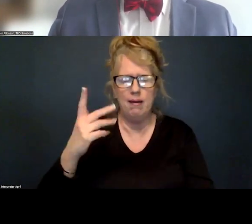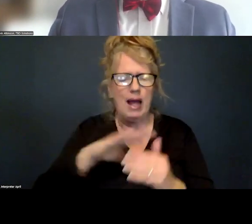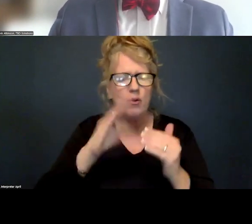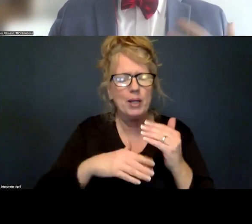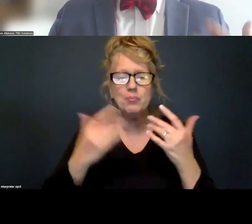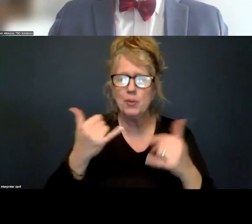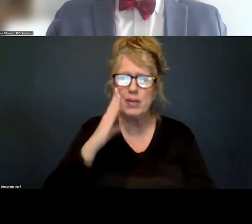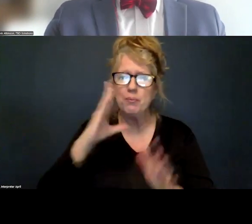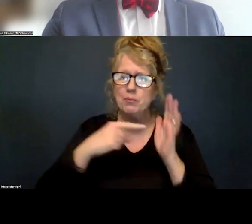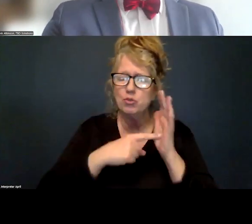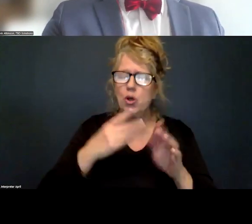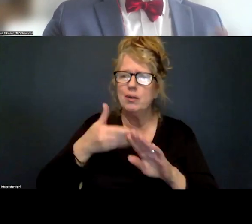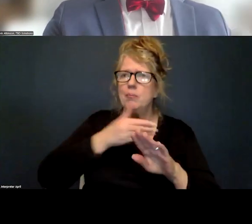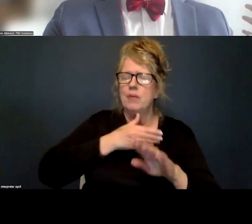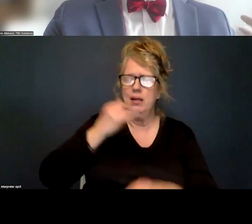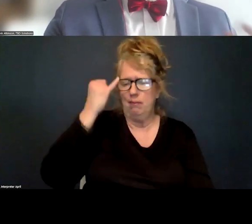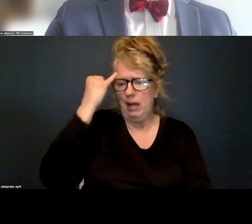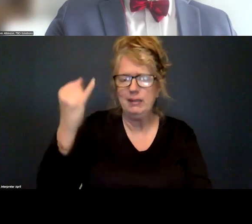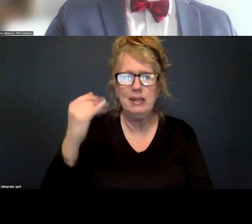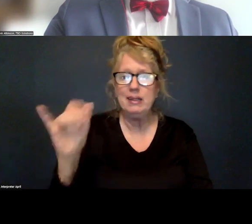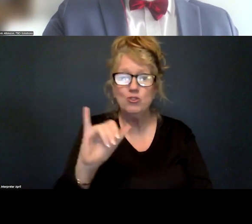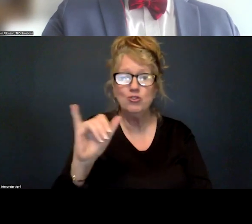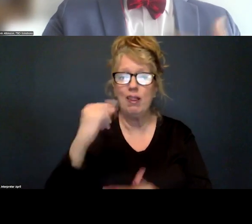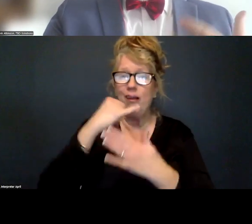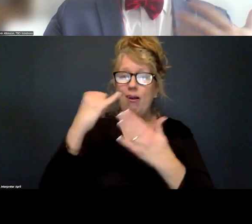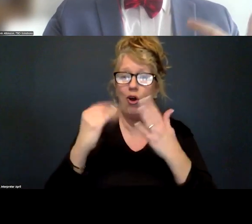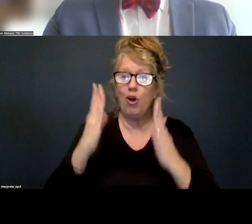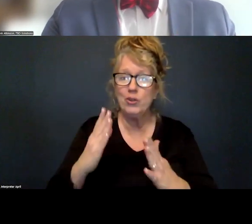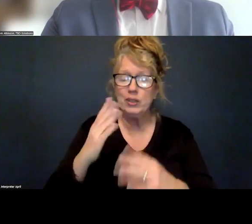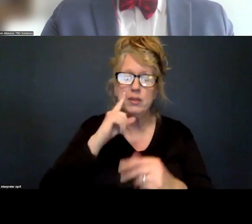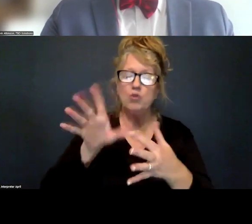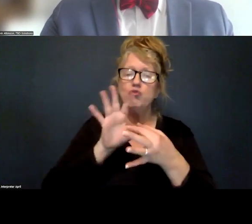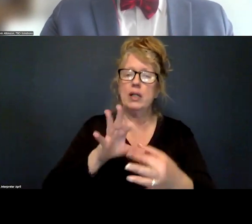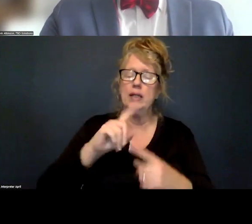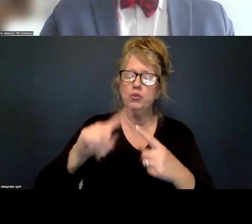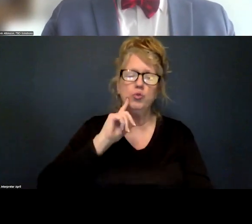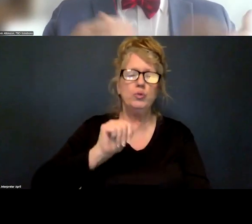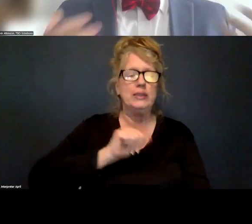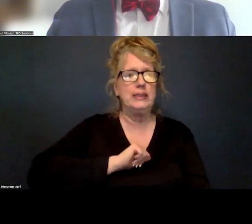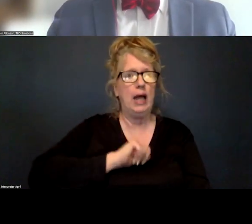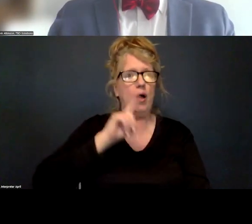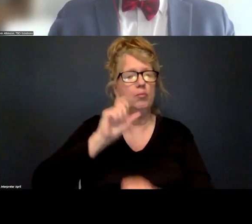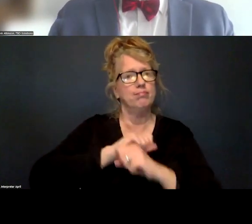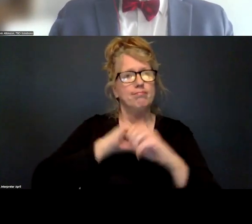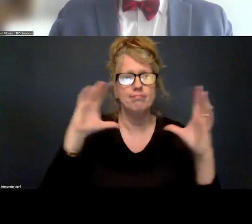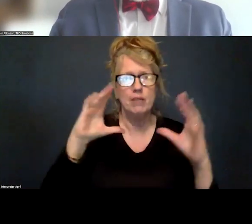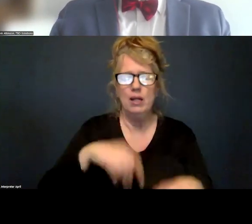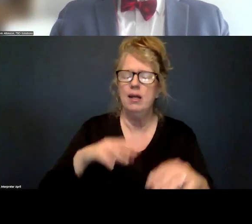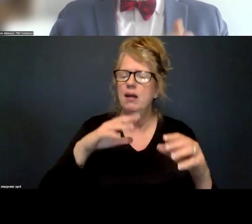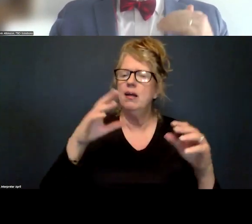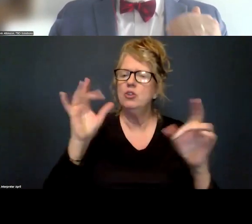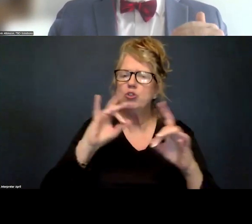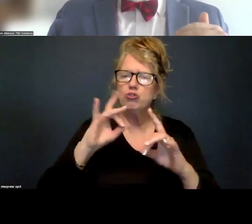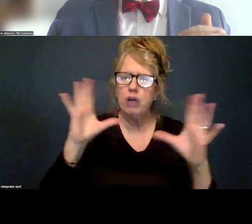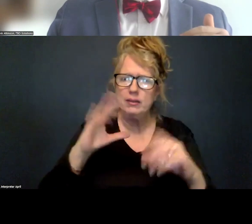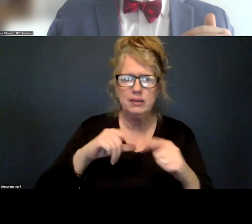also predicated on the idea that just like an artist relates to their self-portrait, a crisis is defined